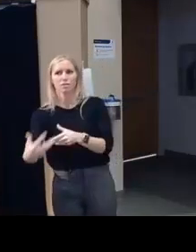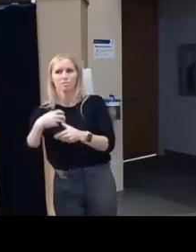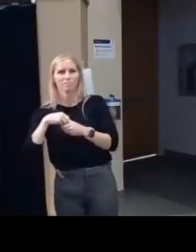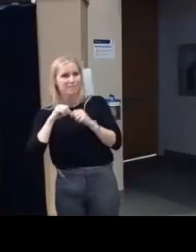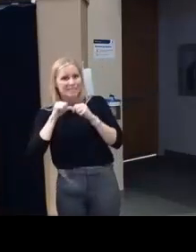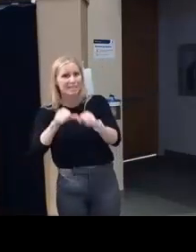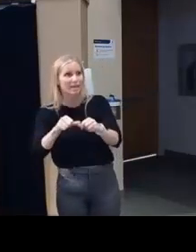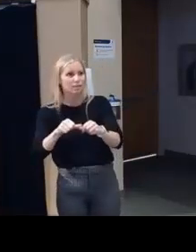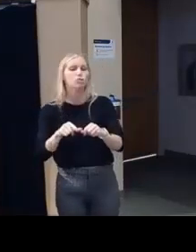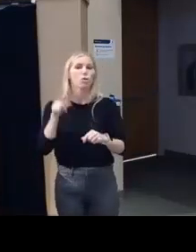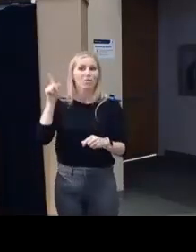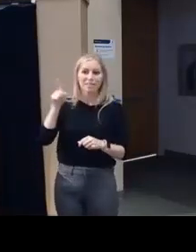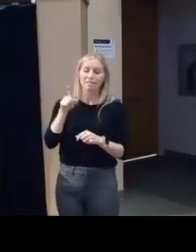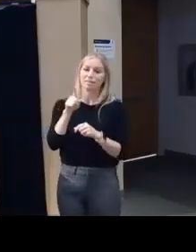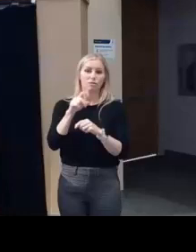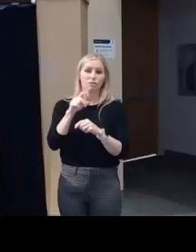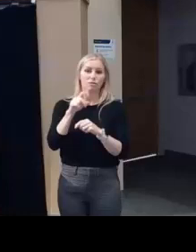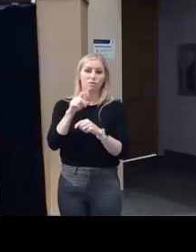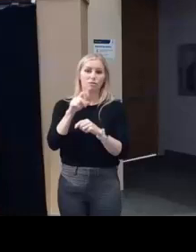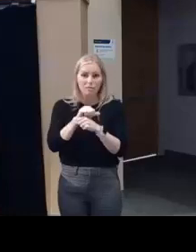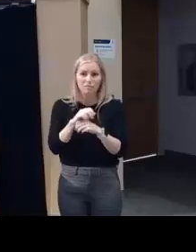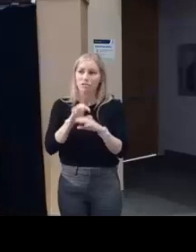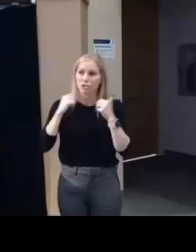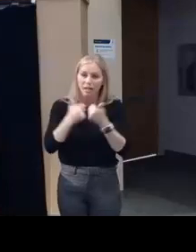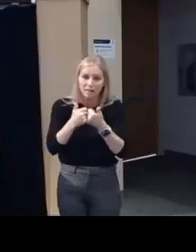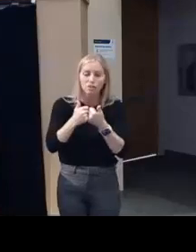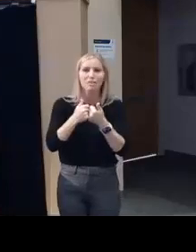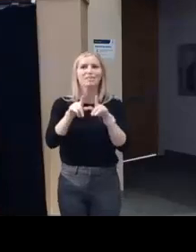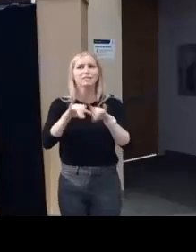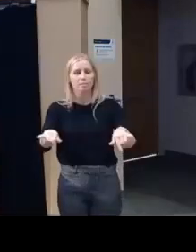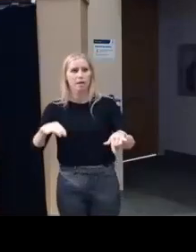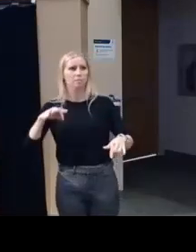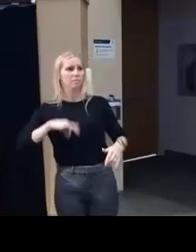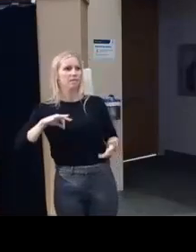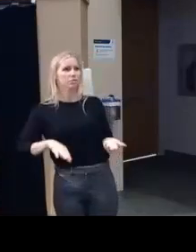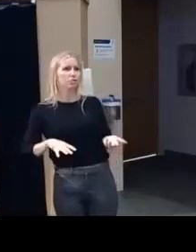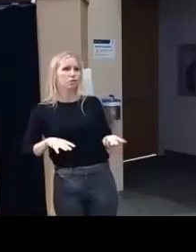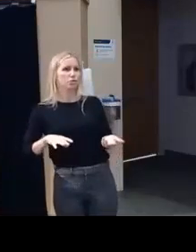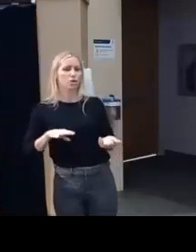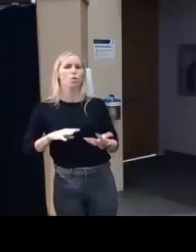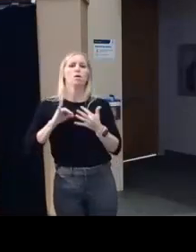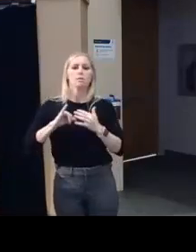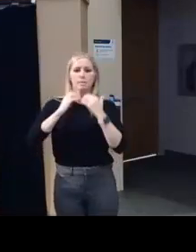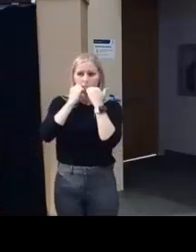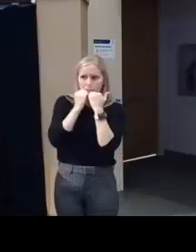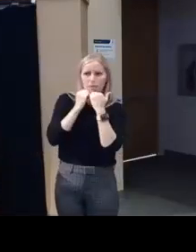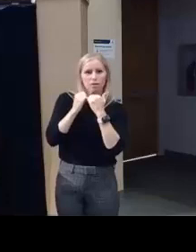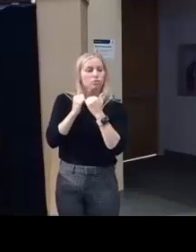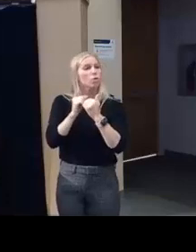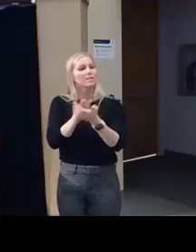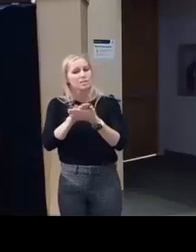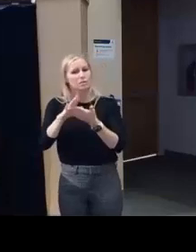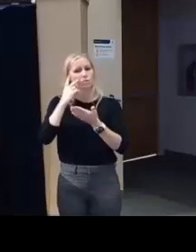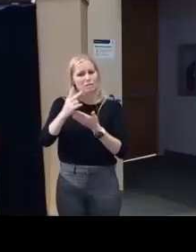ways and also rewarding. And some of those rewards come when we see that we're able to meet the physical